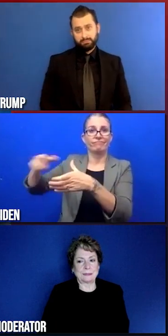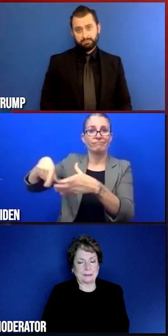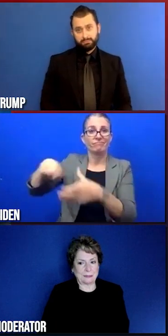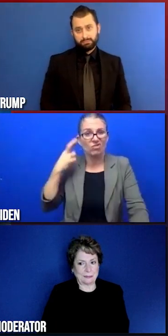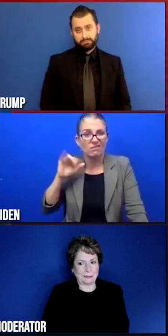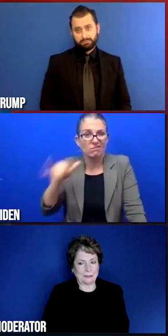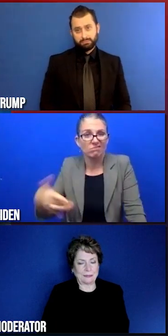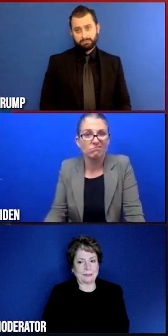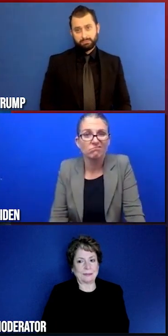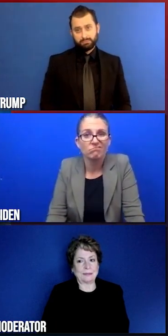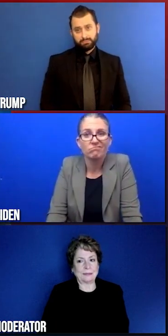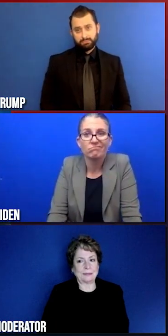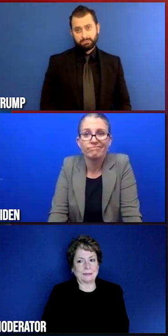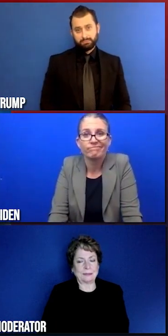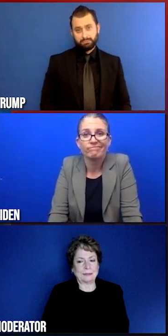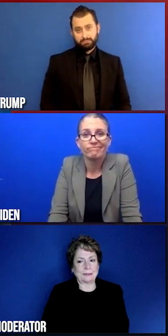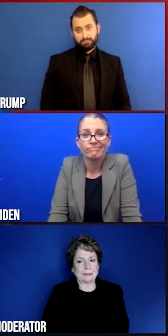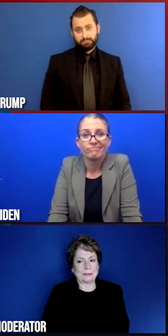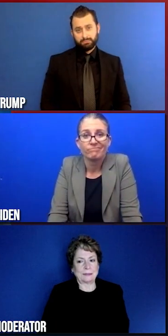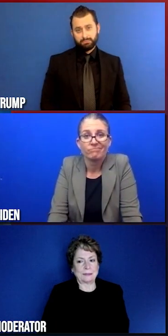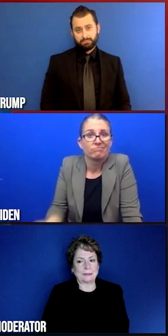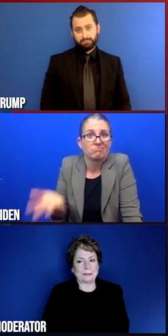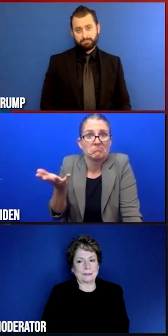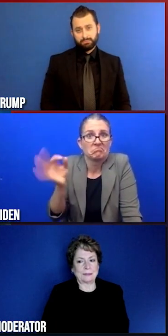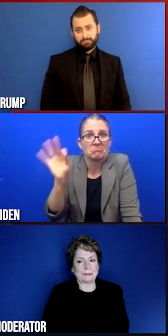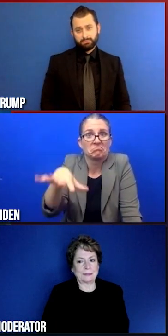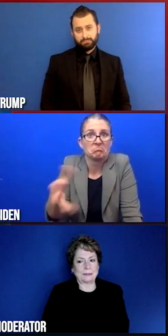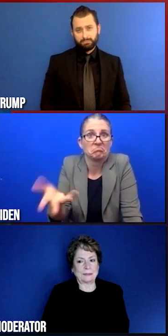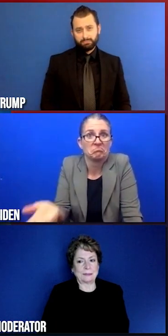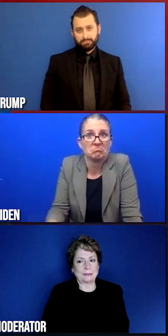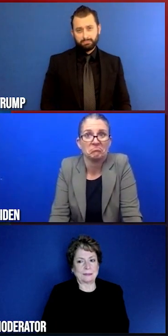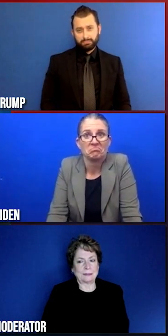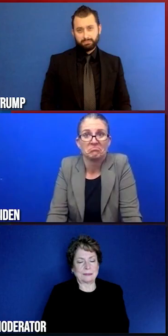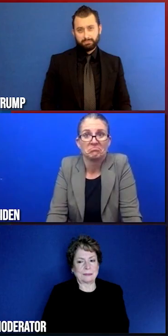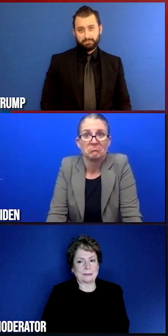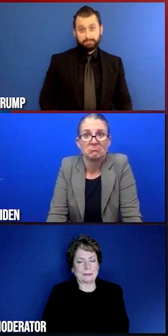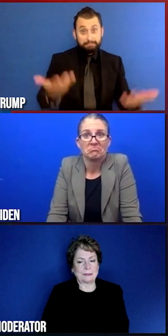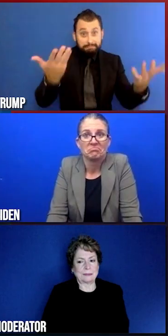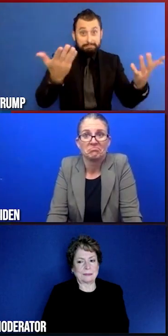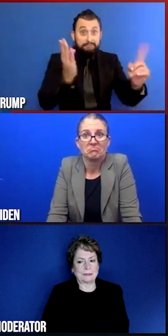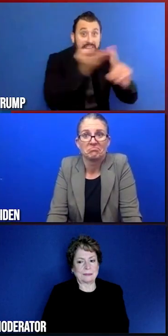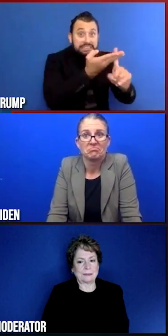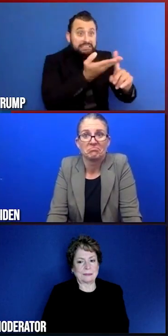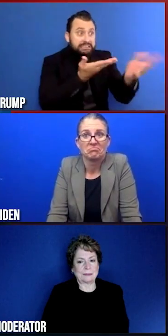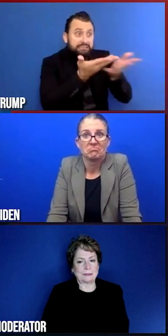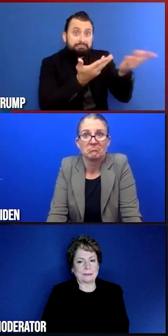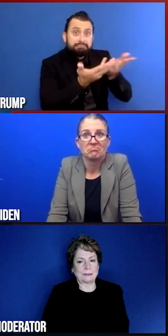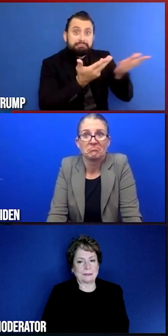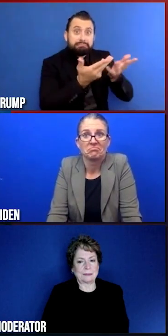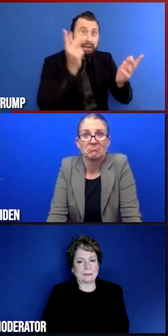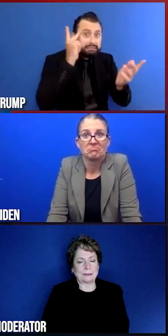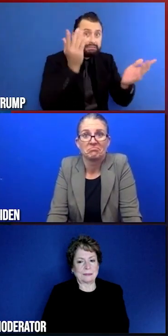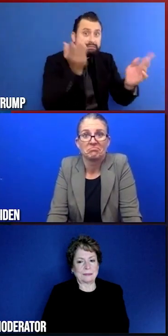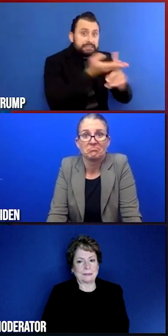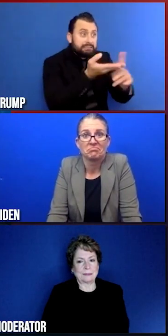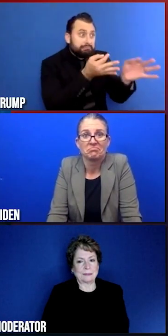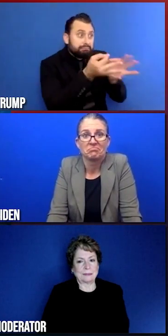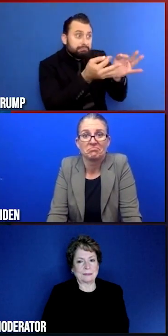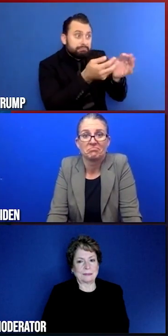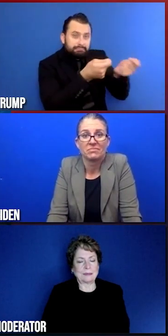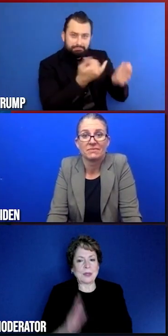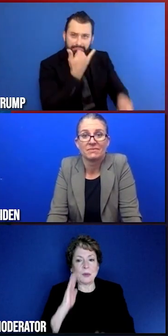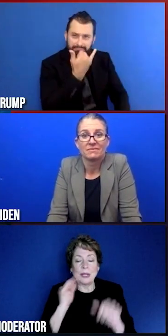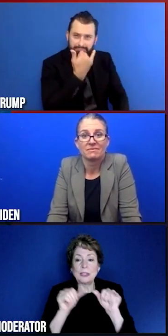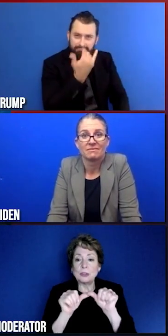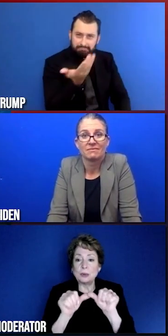That's the answer. Well, you got to talk them into it, Joe. Sometimes all right. You got to talk them into it. We're going to move on to our next section, like I did with criminal